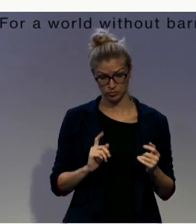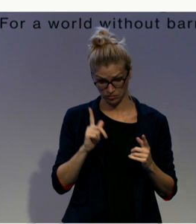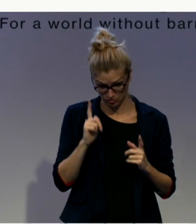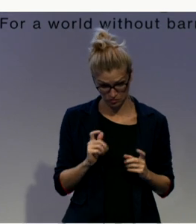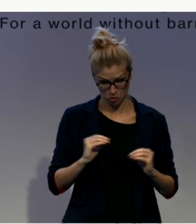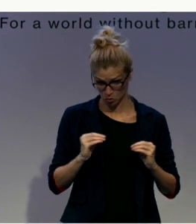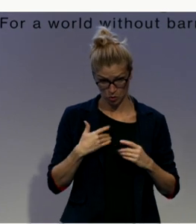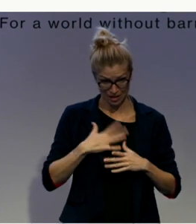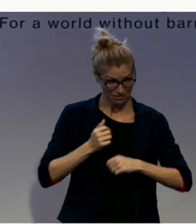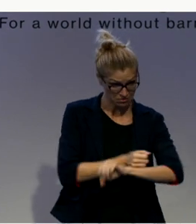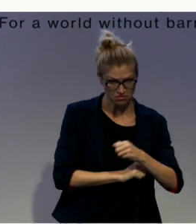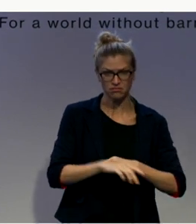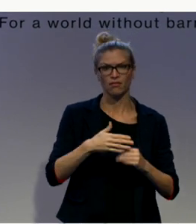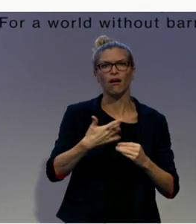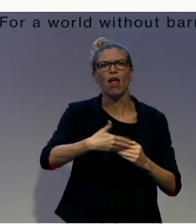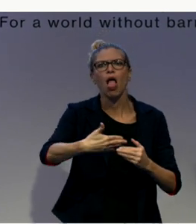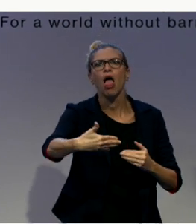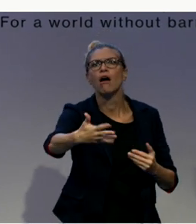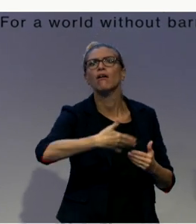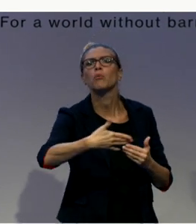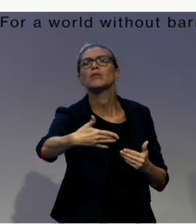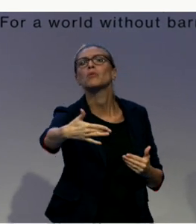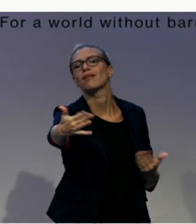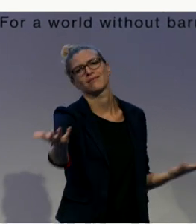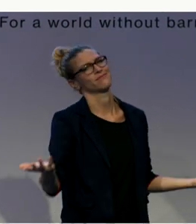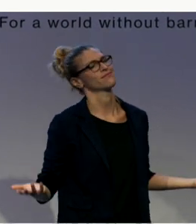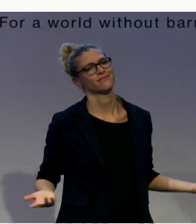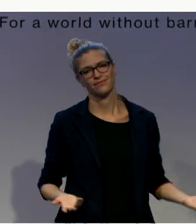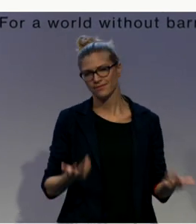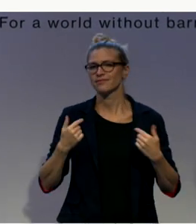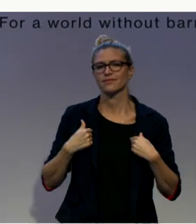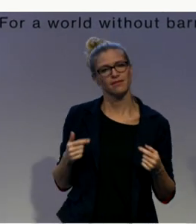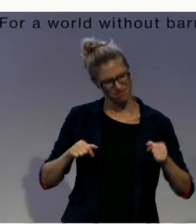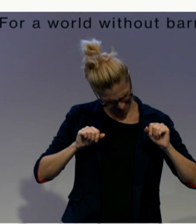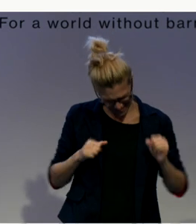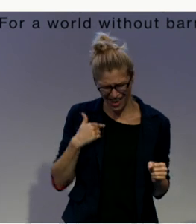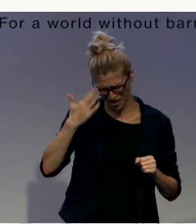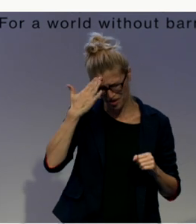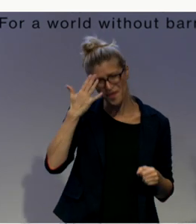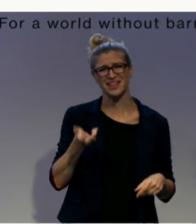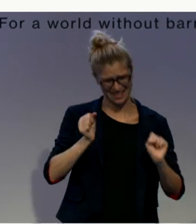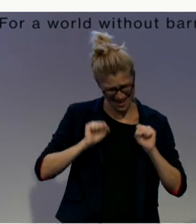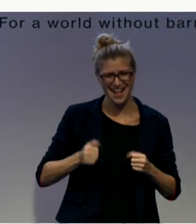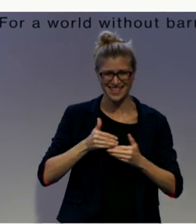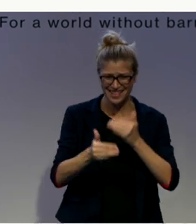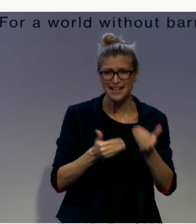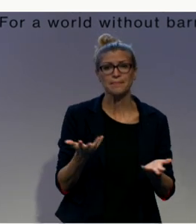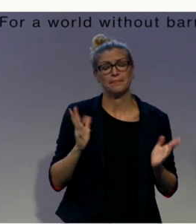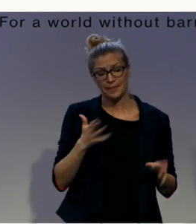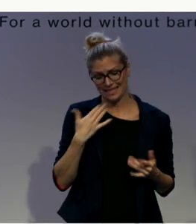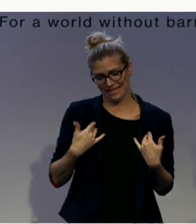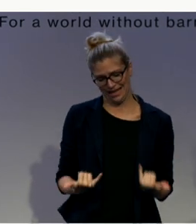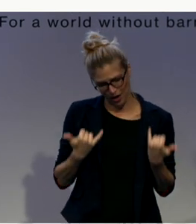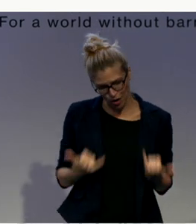I never think that it's impossible anyway. So I always think when I start, it's something will